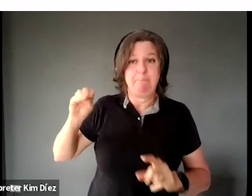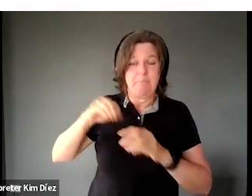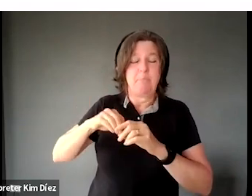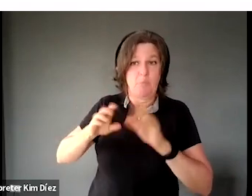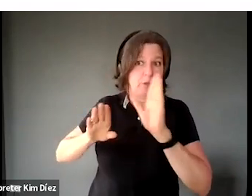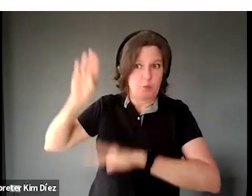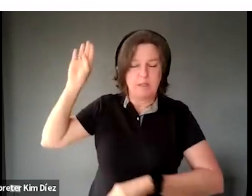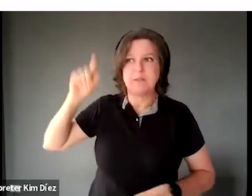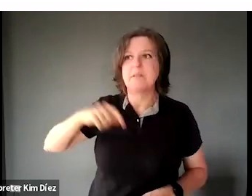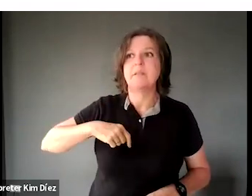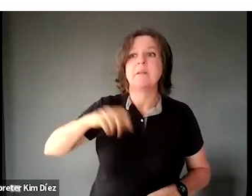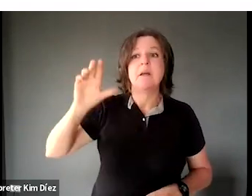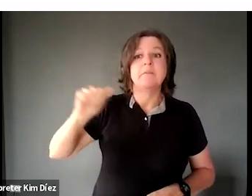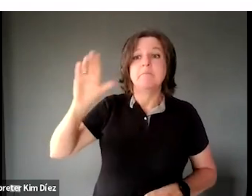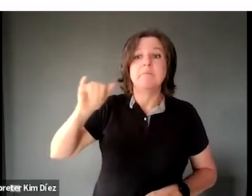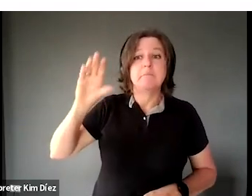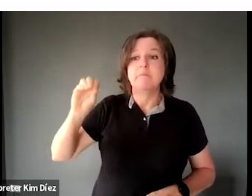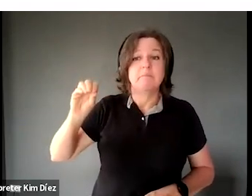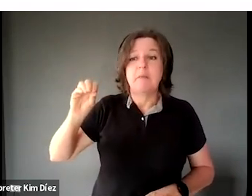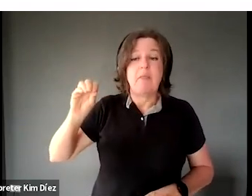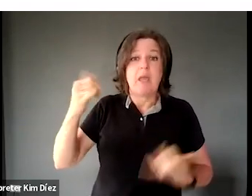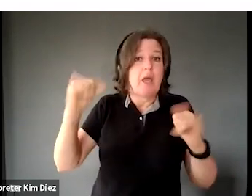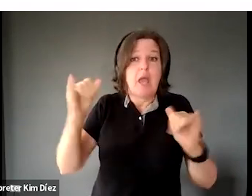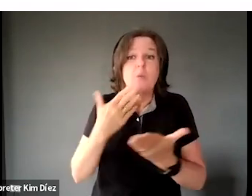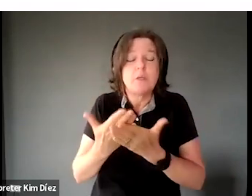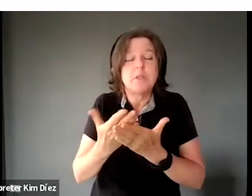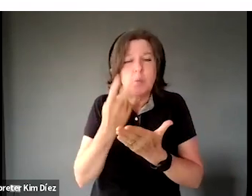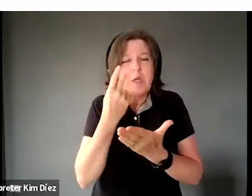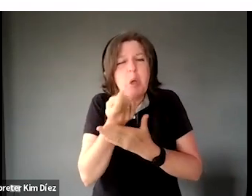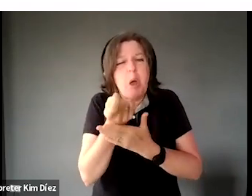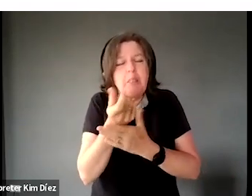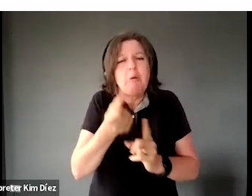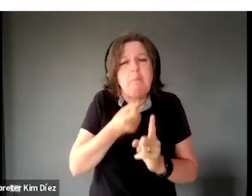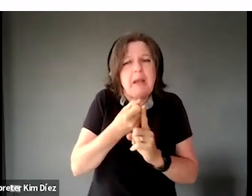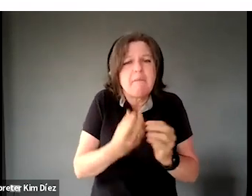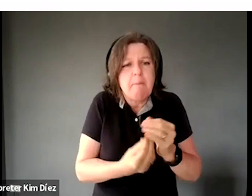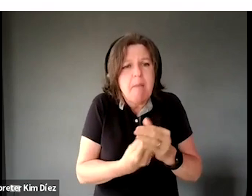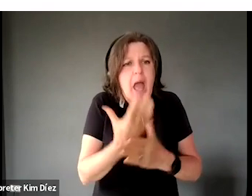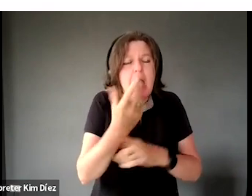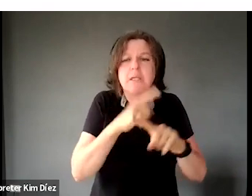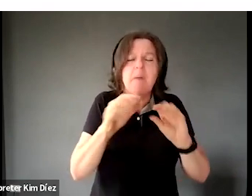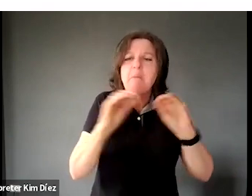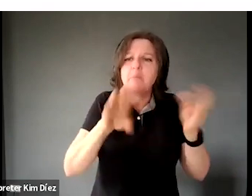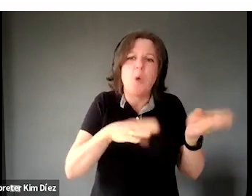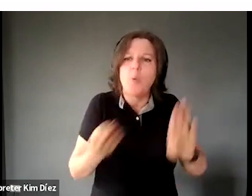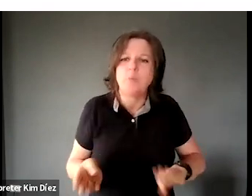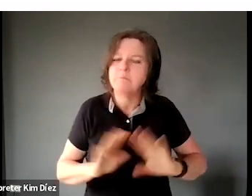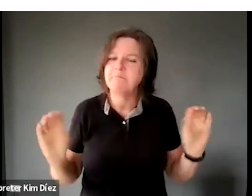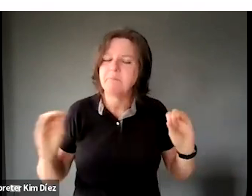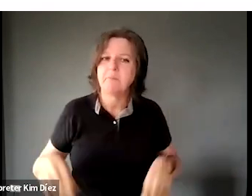dosages, which were about 50 ppm on the subsoil or substrate. And the